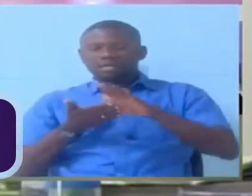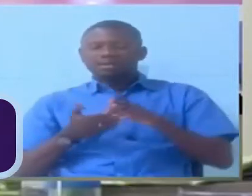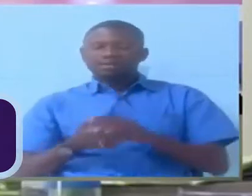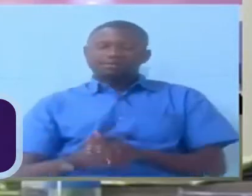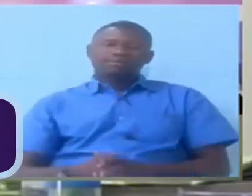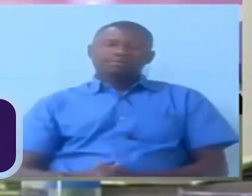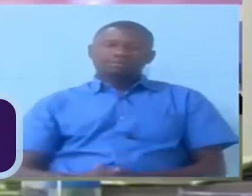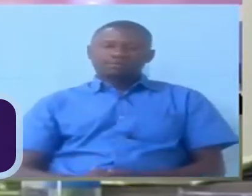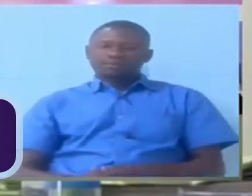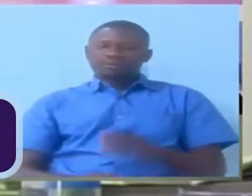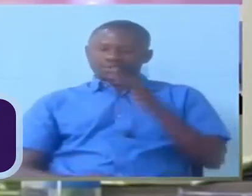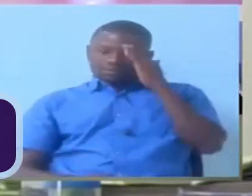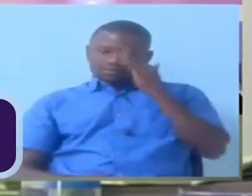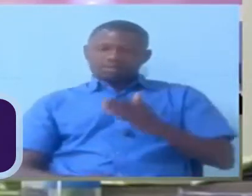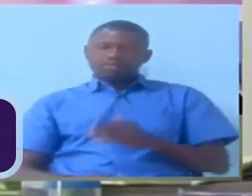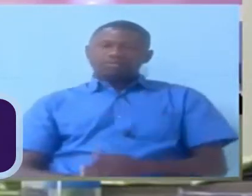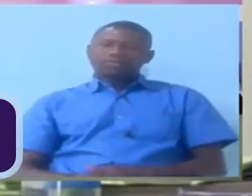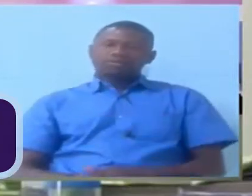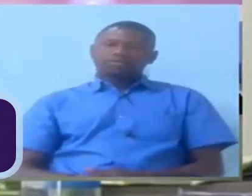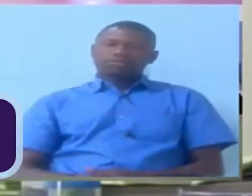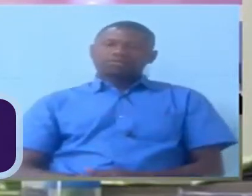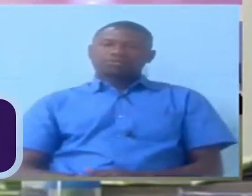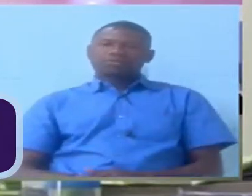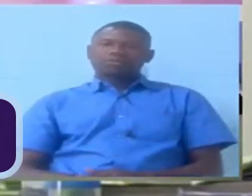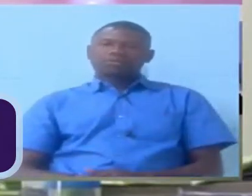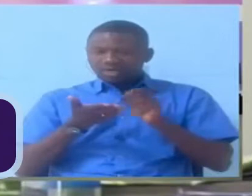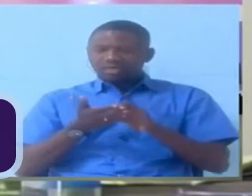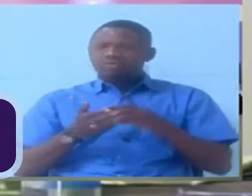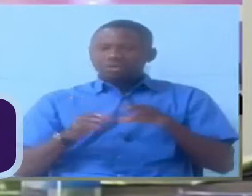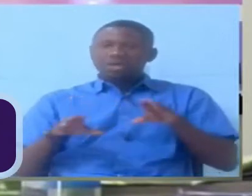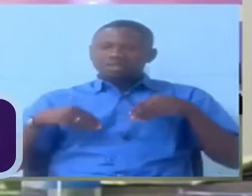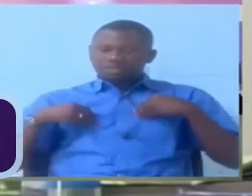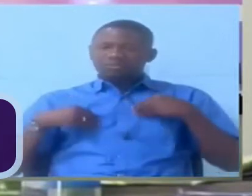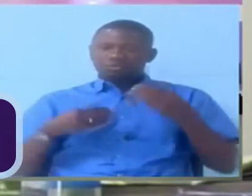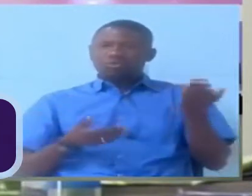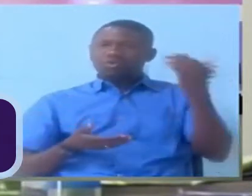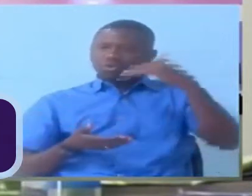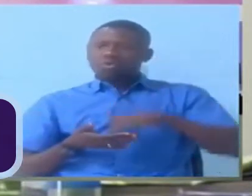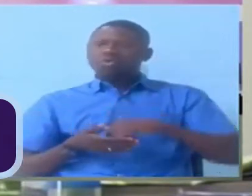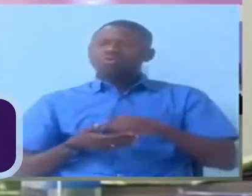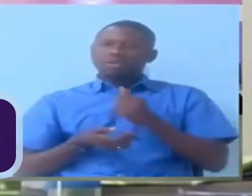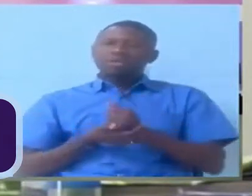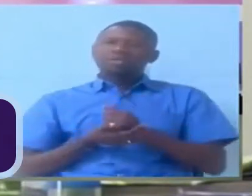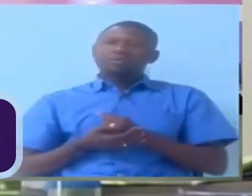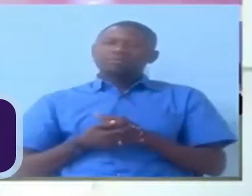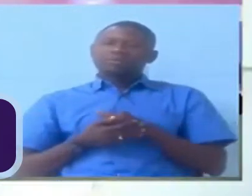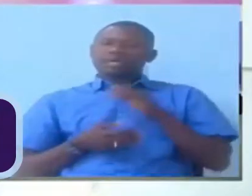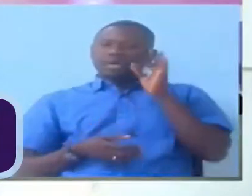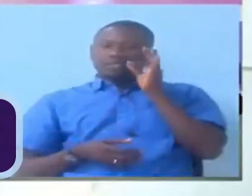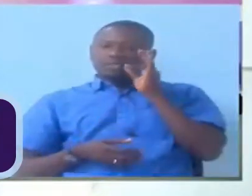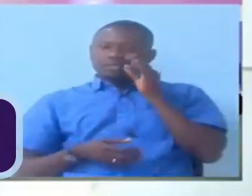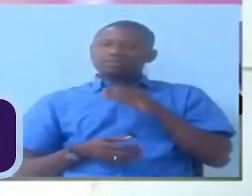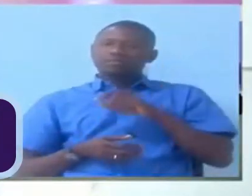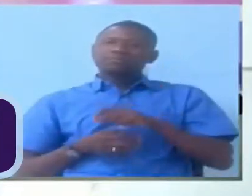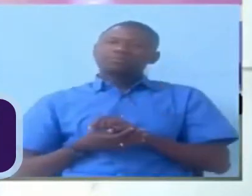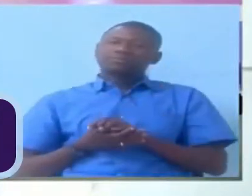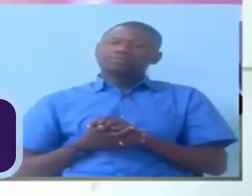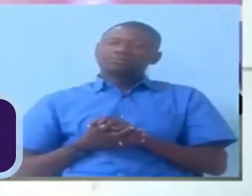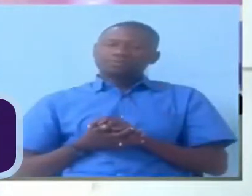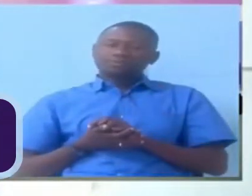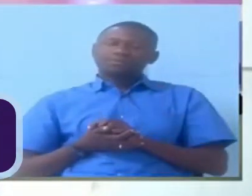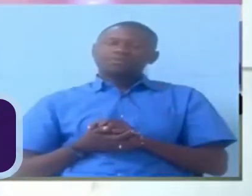an oath to speak the truth. It is a criminal offense under the laws of this country to lie